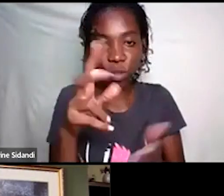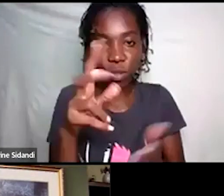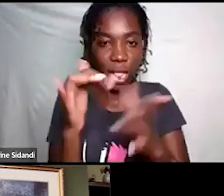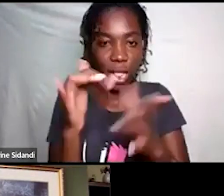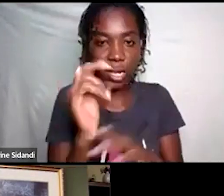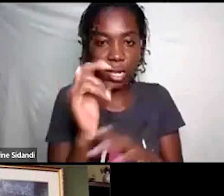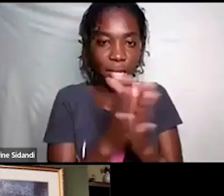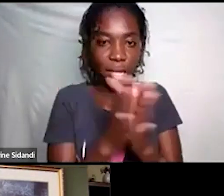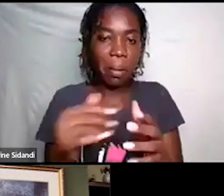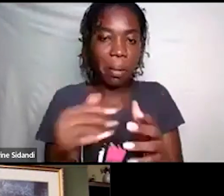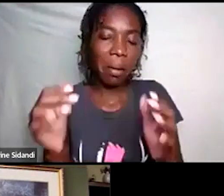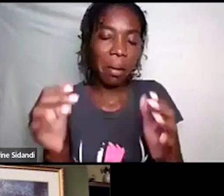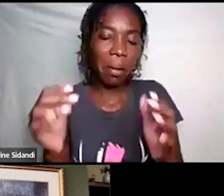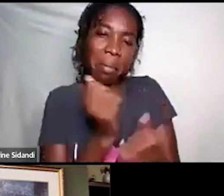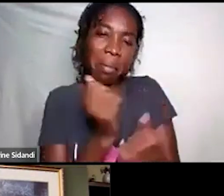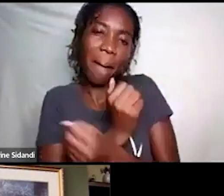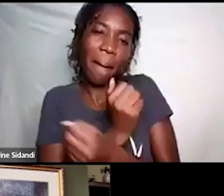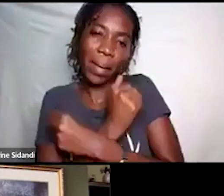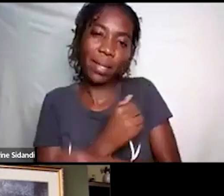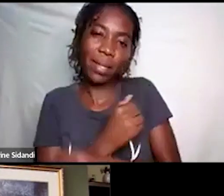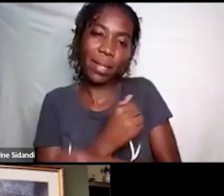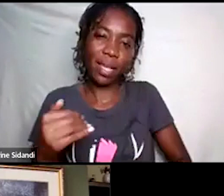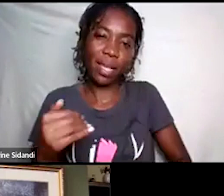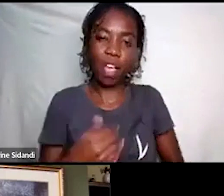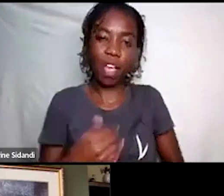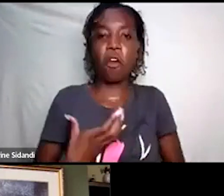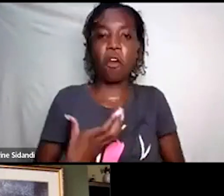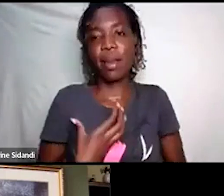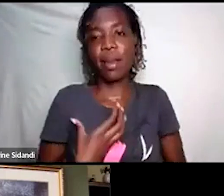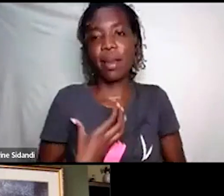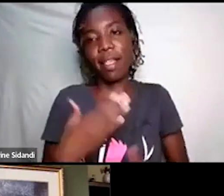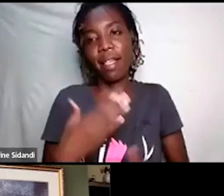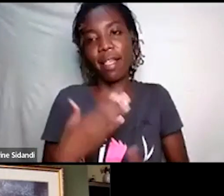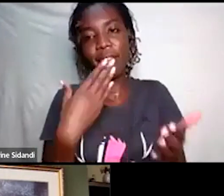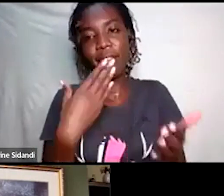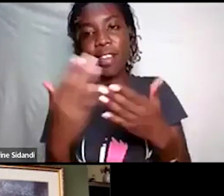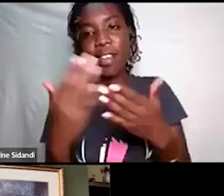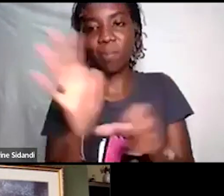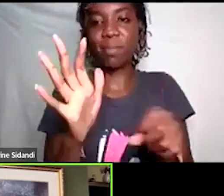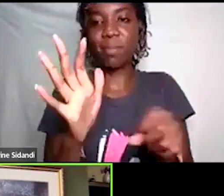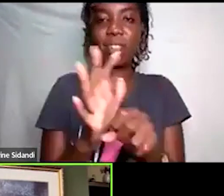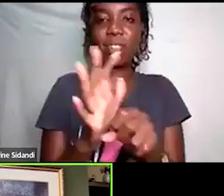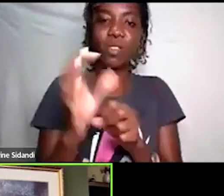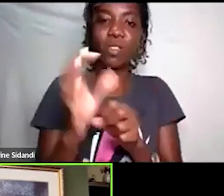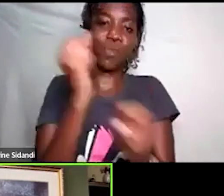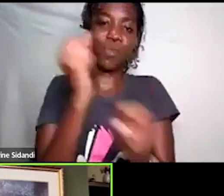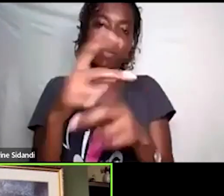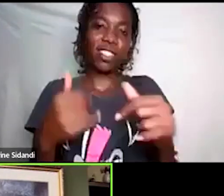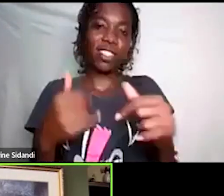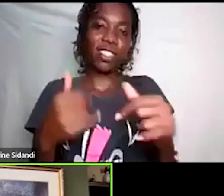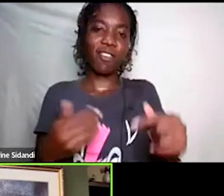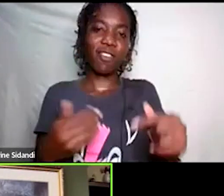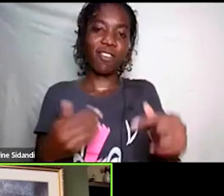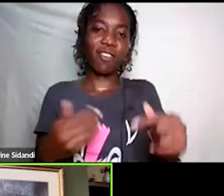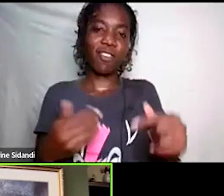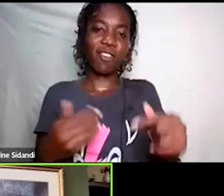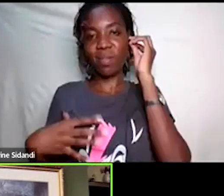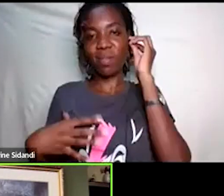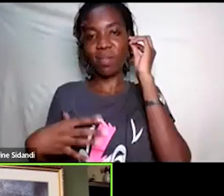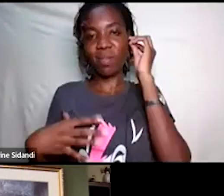iko na wenyewe. Thank you very much. Yes, mapenzi ya workplace iko na wenyewe. You need to put in the work. Well said. You must get into